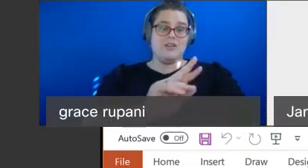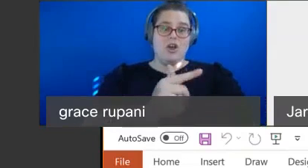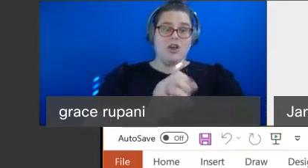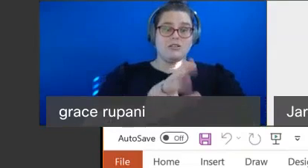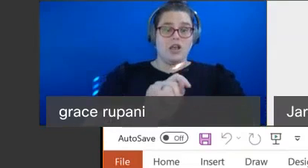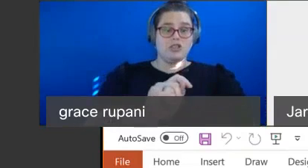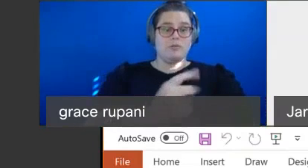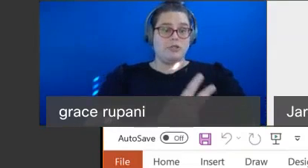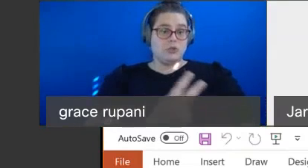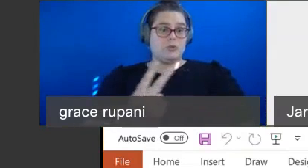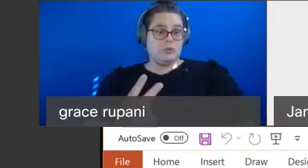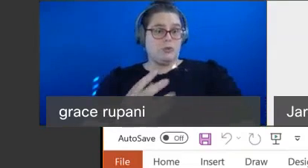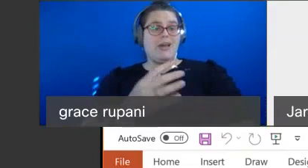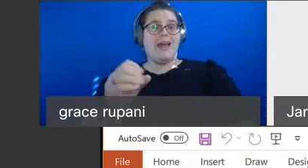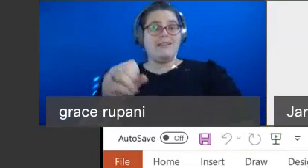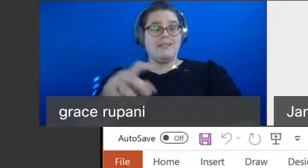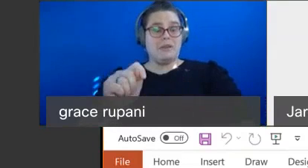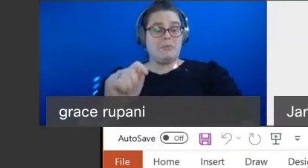and in September, there were none.